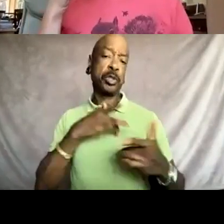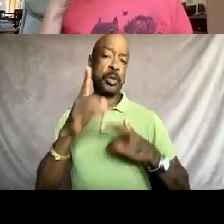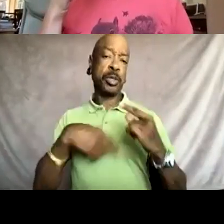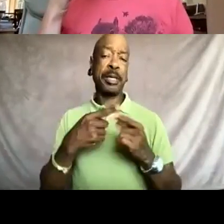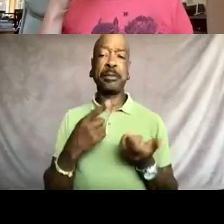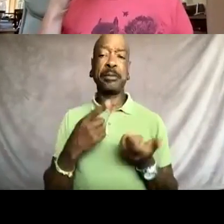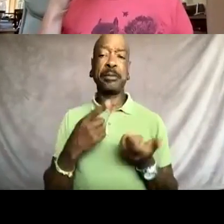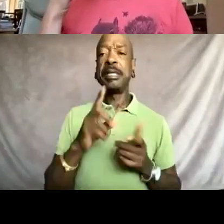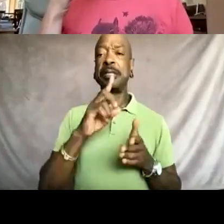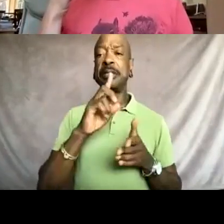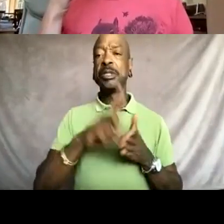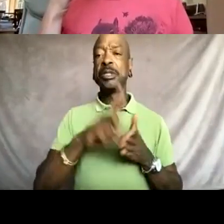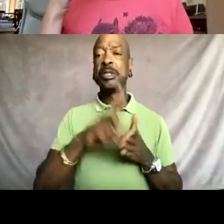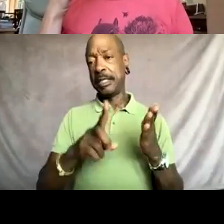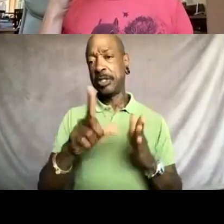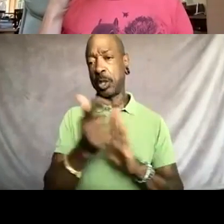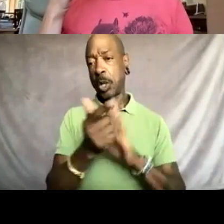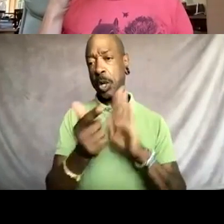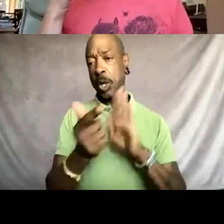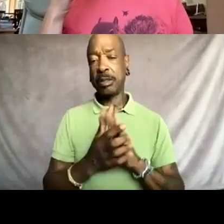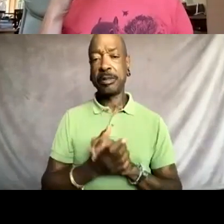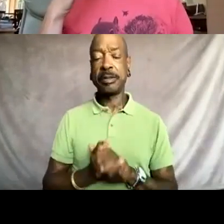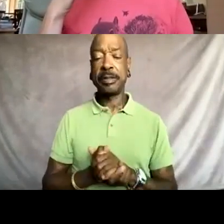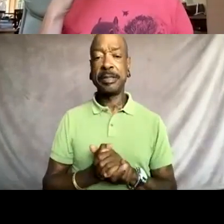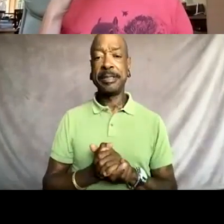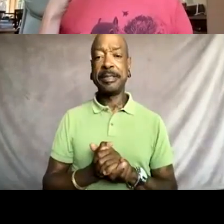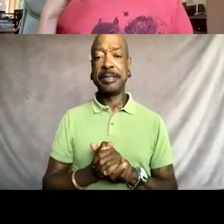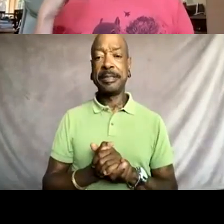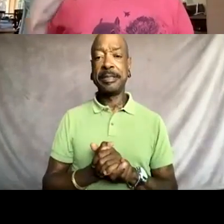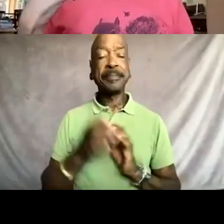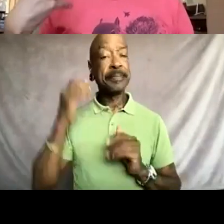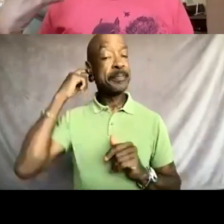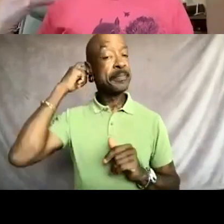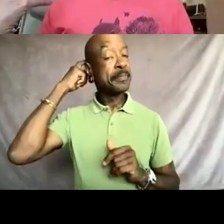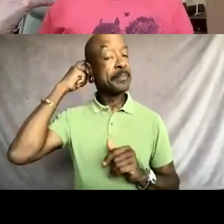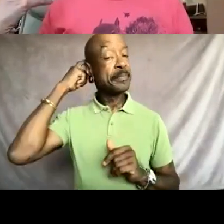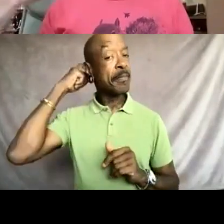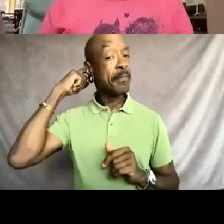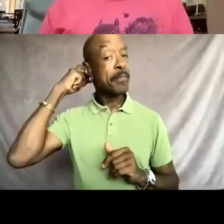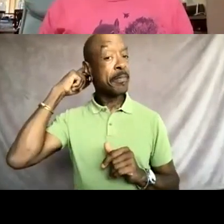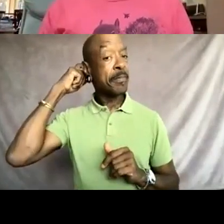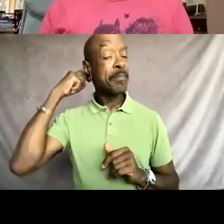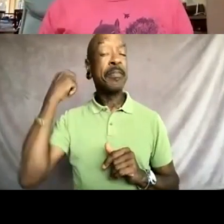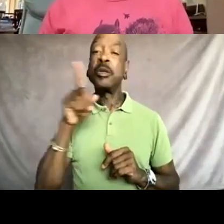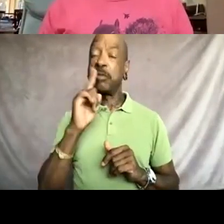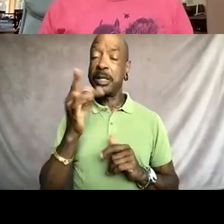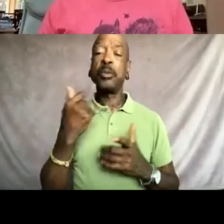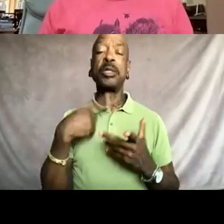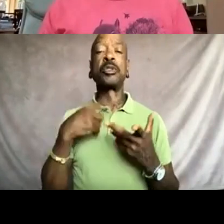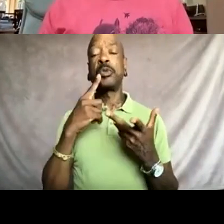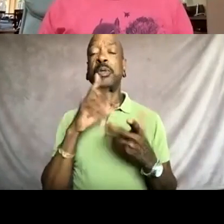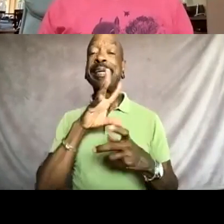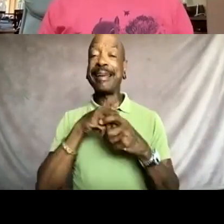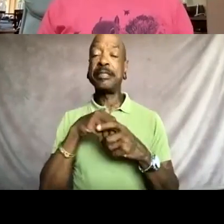our clients do come up against this when they're really trying to engage in a project driven by reparations.